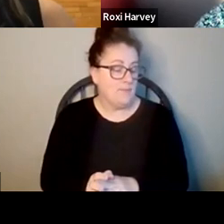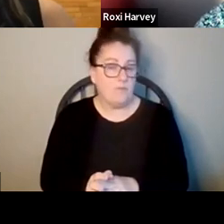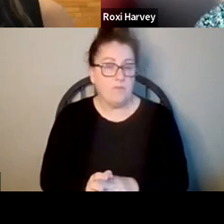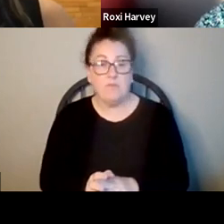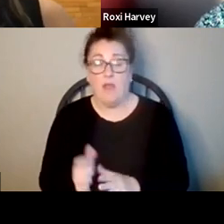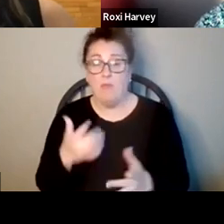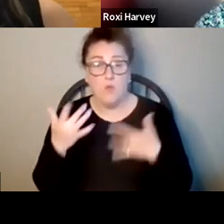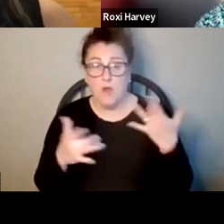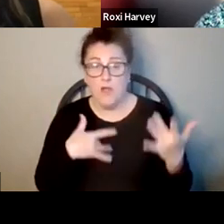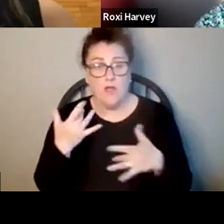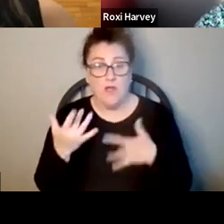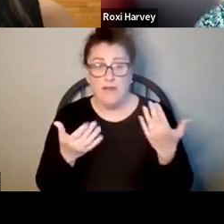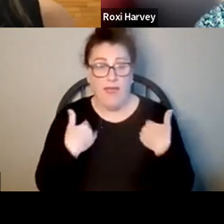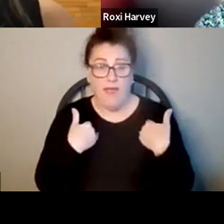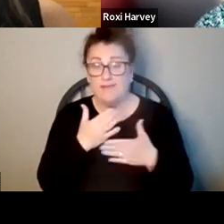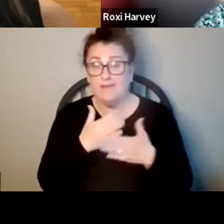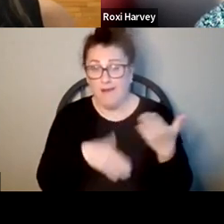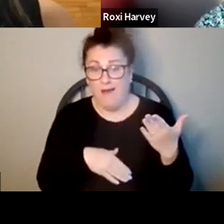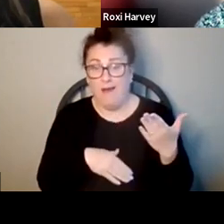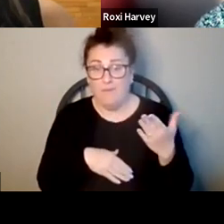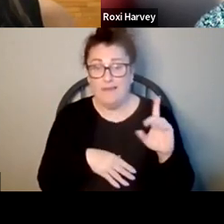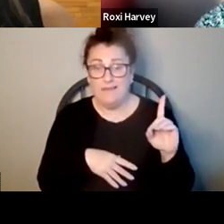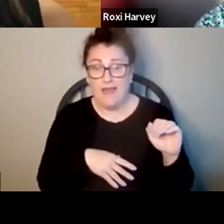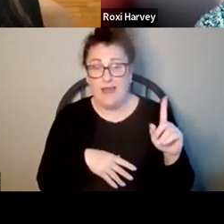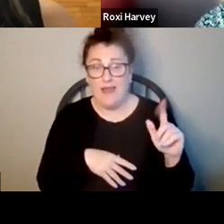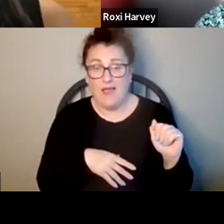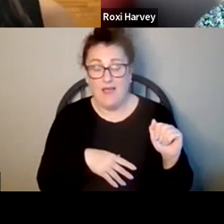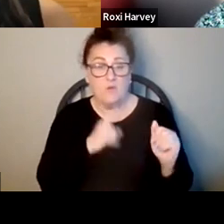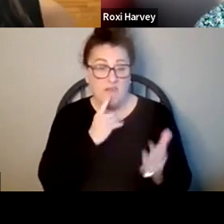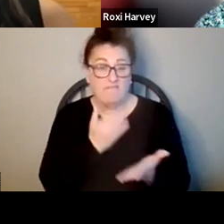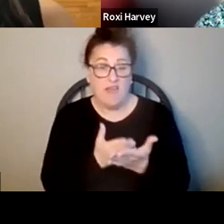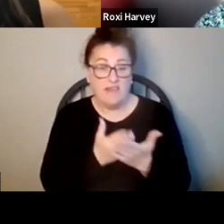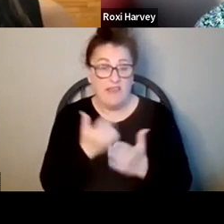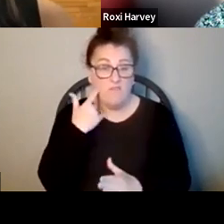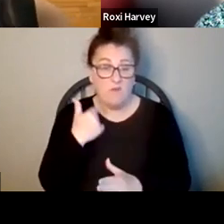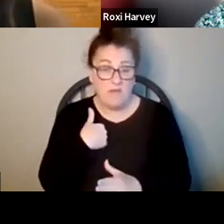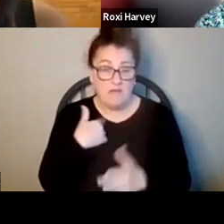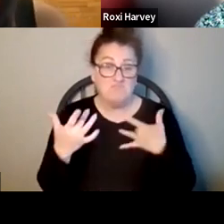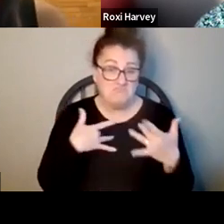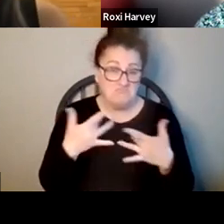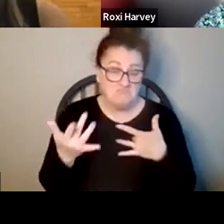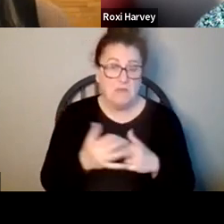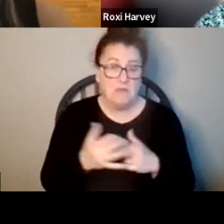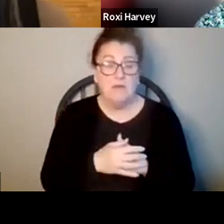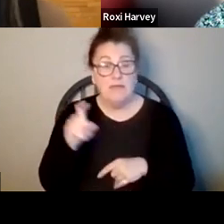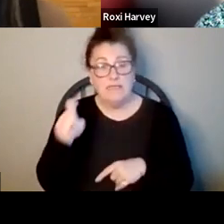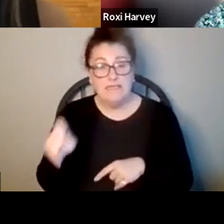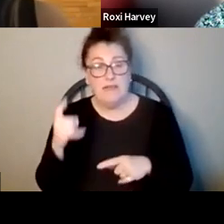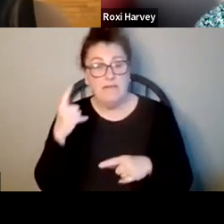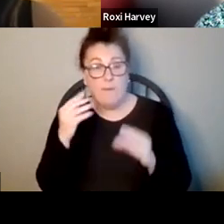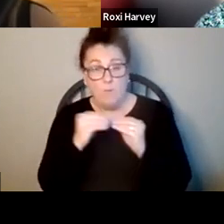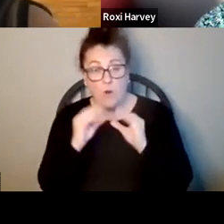I'm thrilled to get what we got in some ways, because it does validate for me. It validated the need for